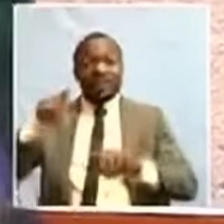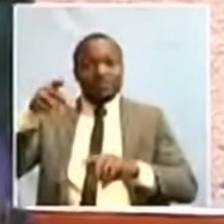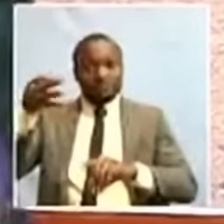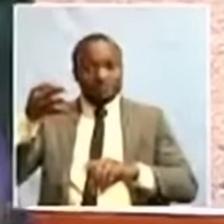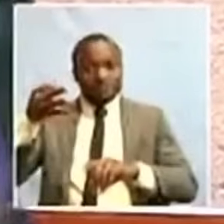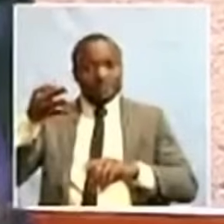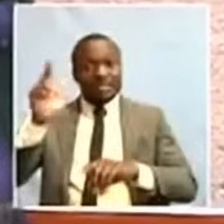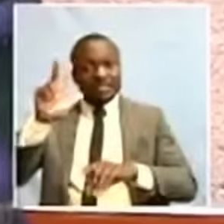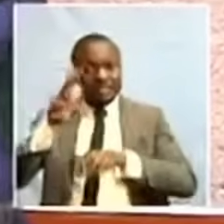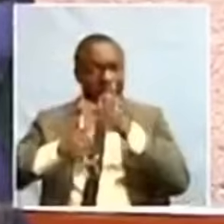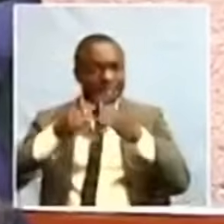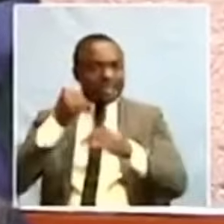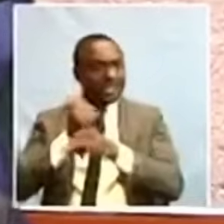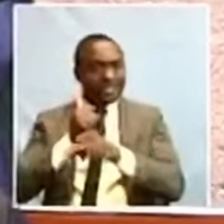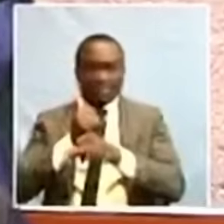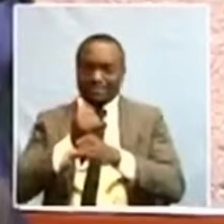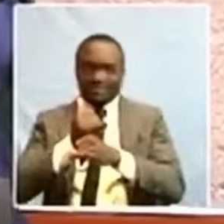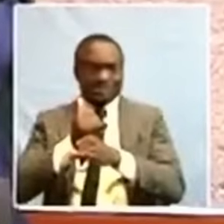road.